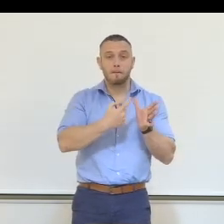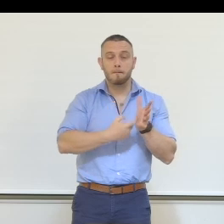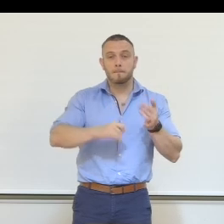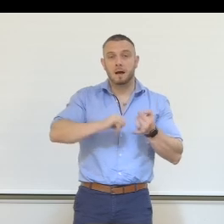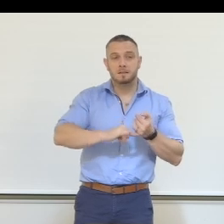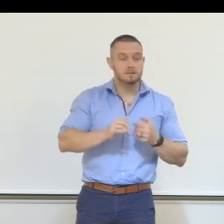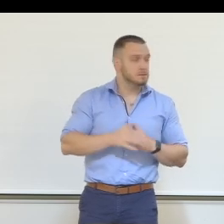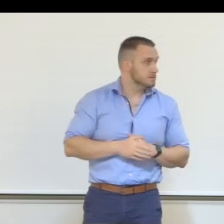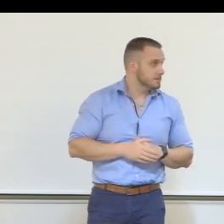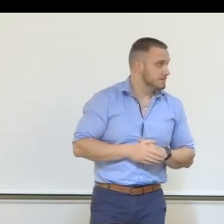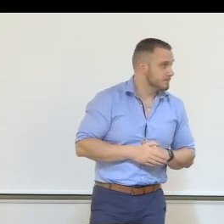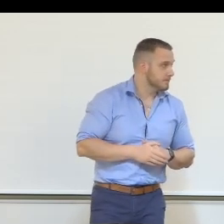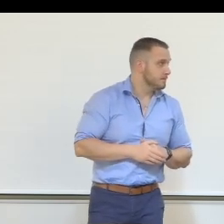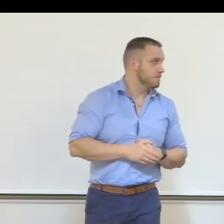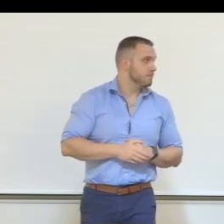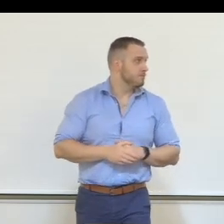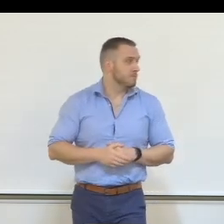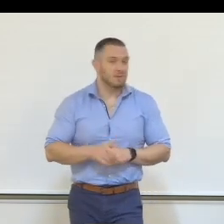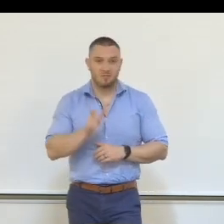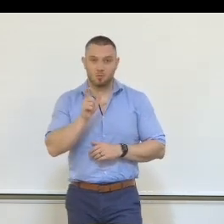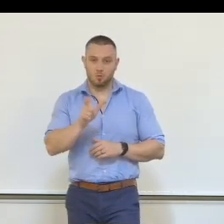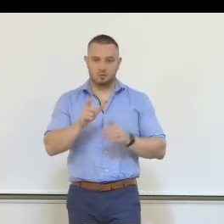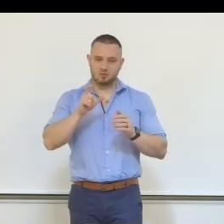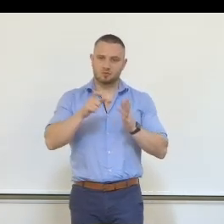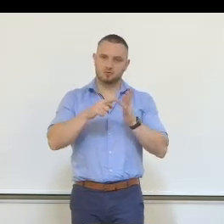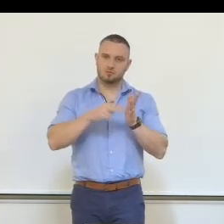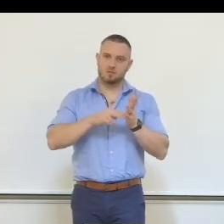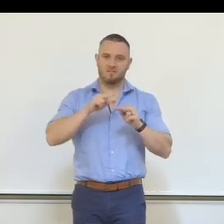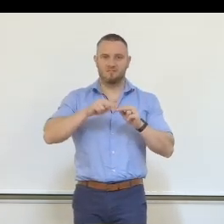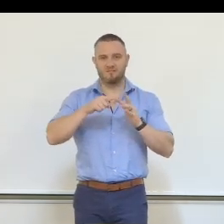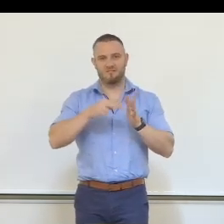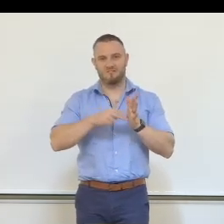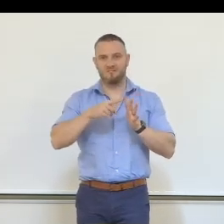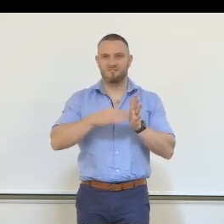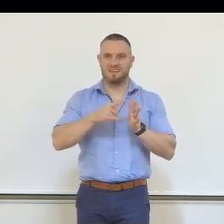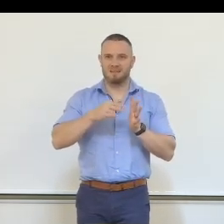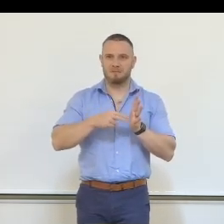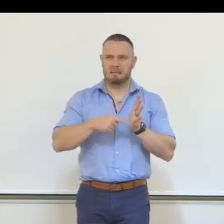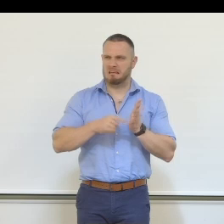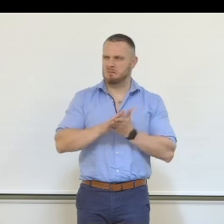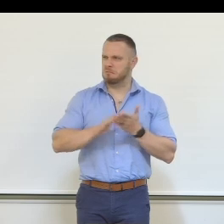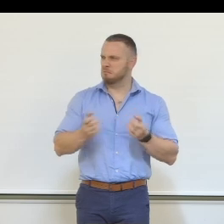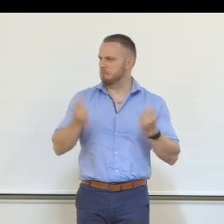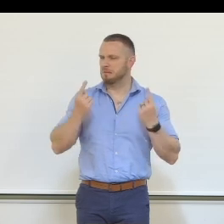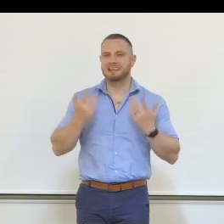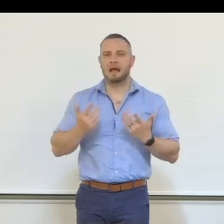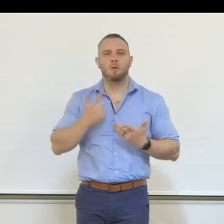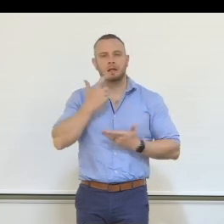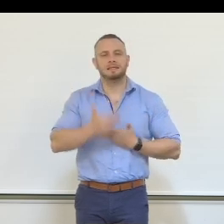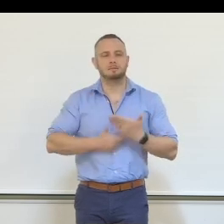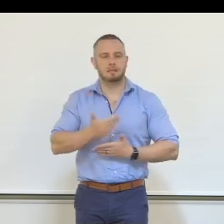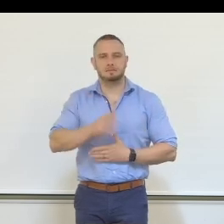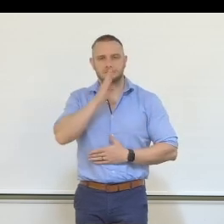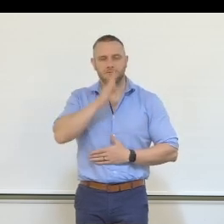this word confinement was not that well understood. Nowadays, it's much easier to explain what was this experiment about.